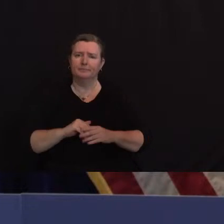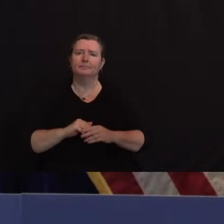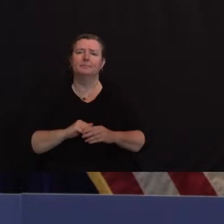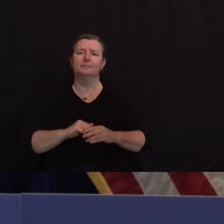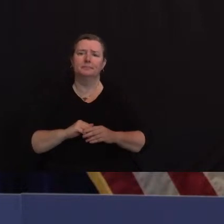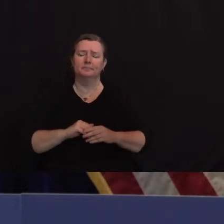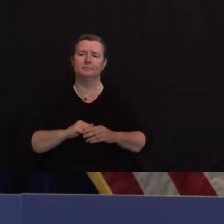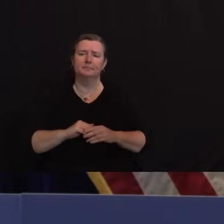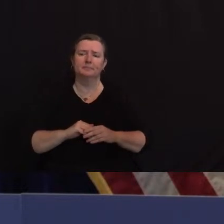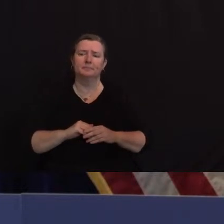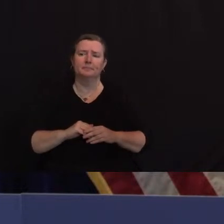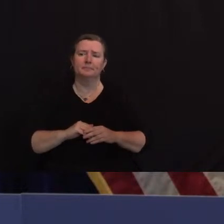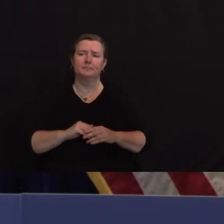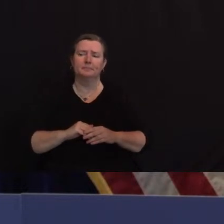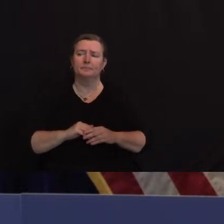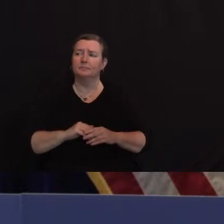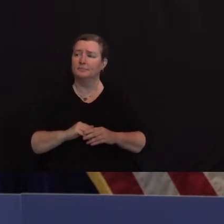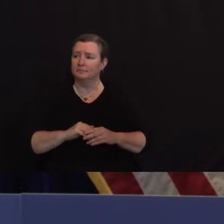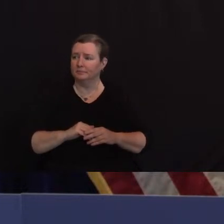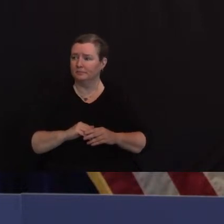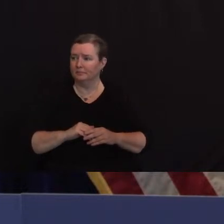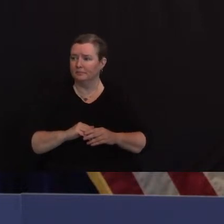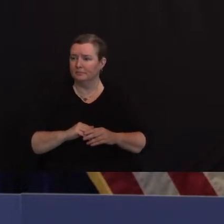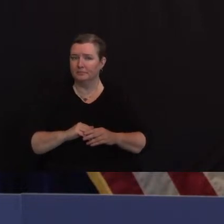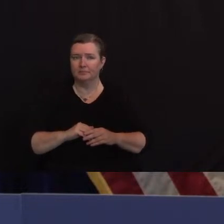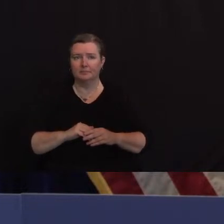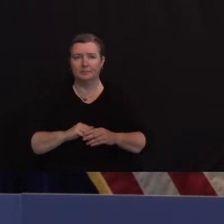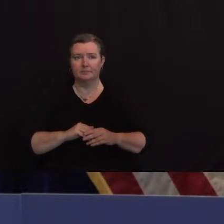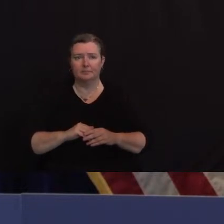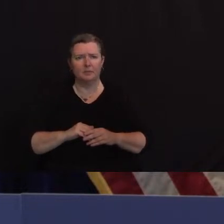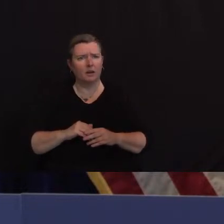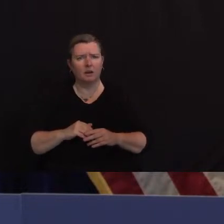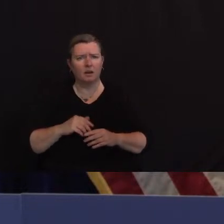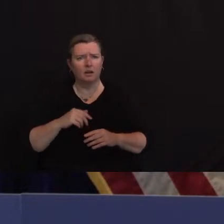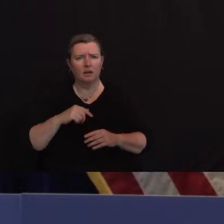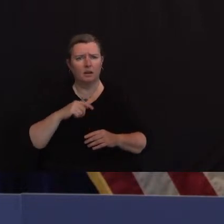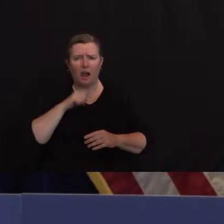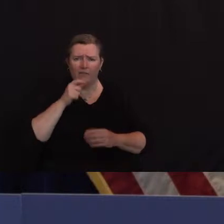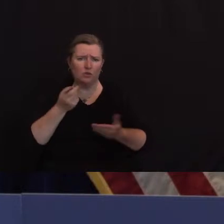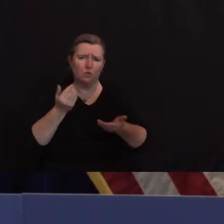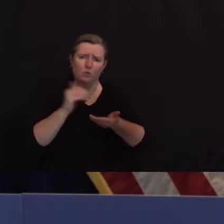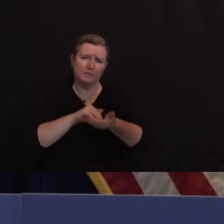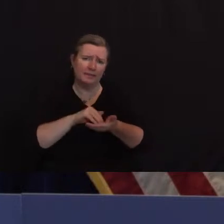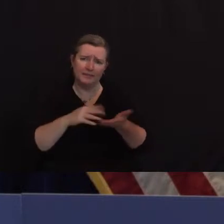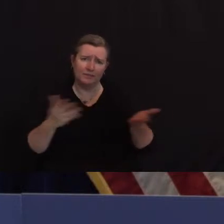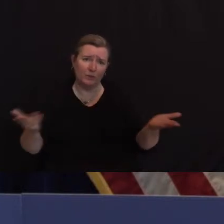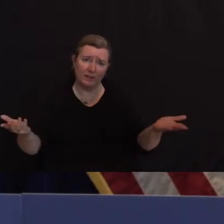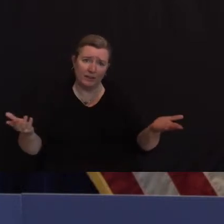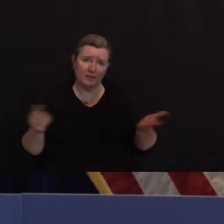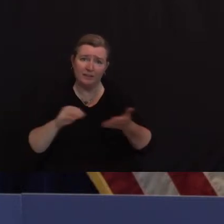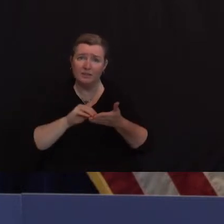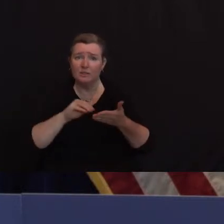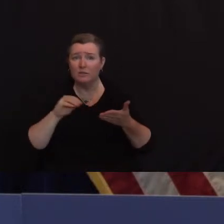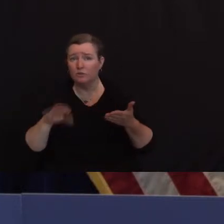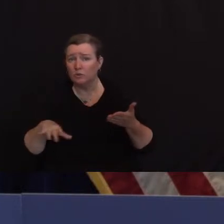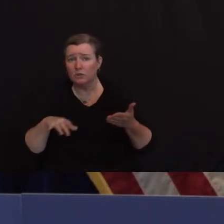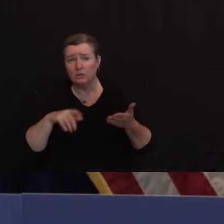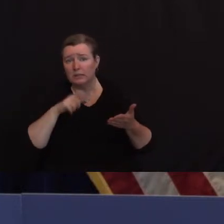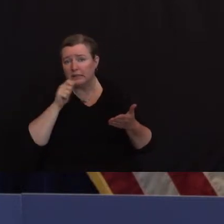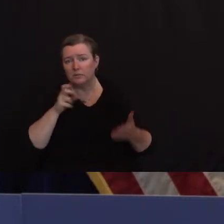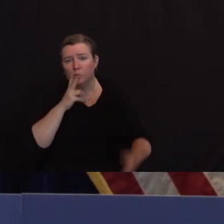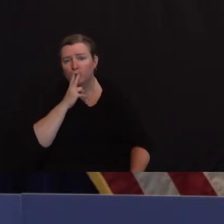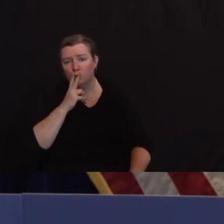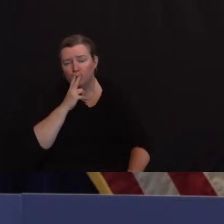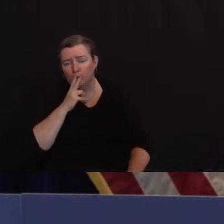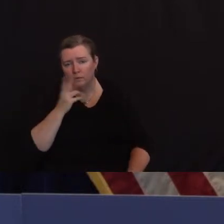growth. I don't think I need to repeat, students should also be tobacco-free. Use of any tobacco product